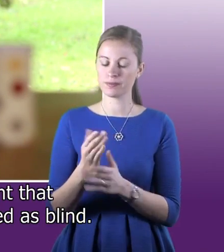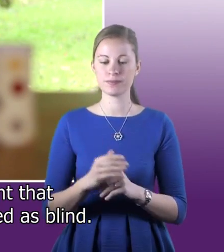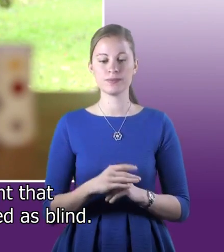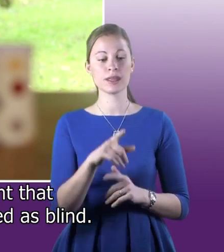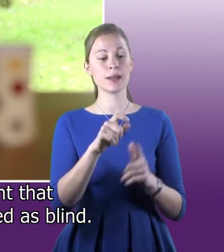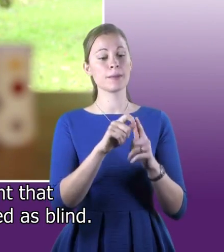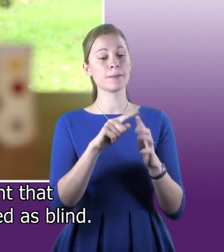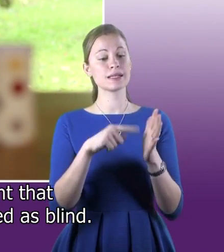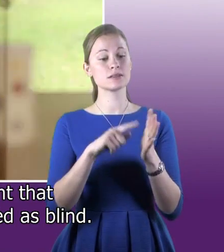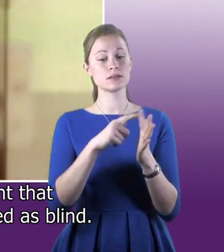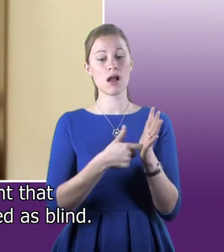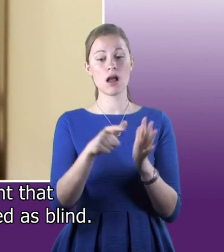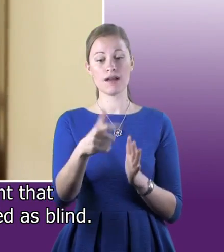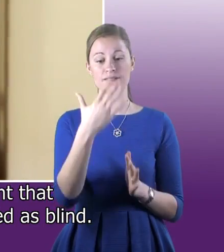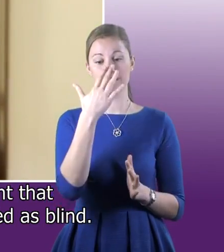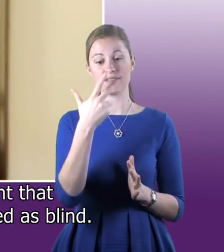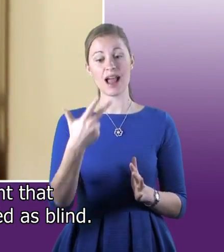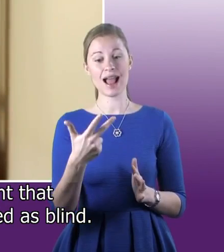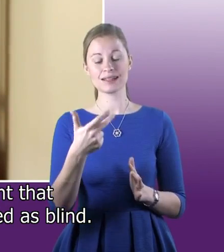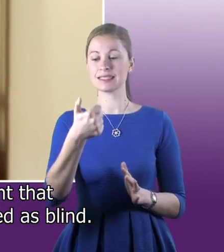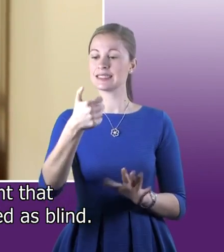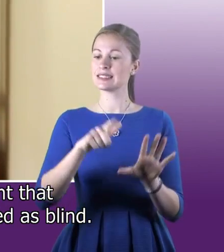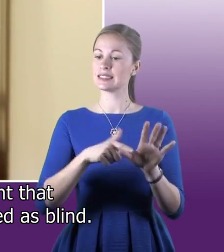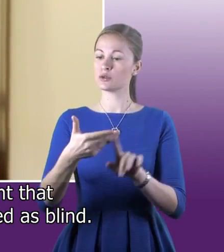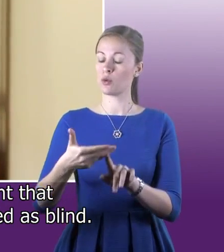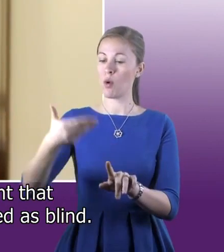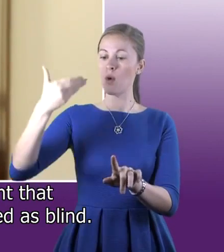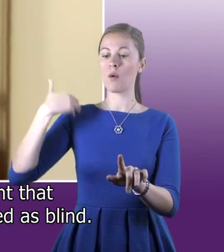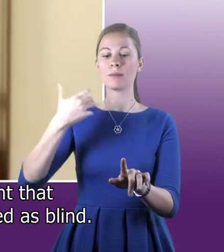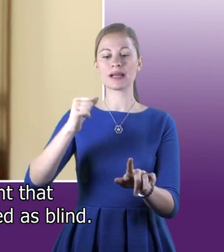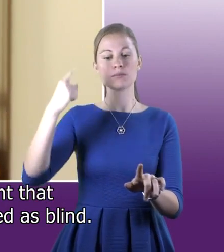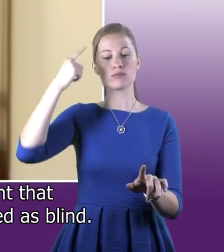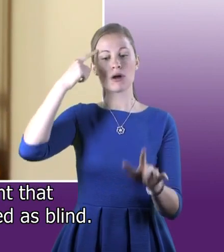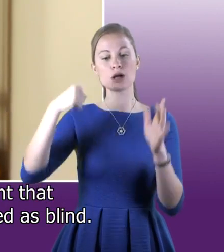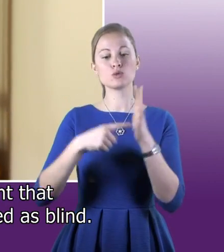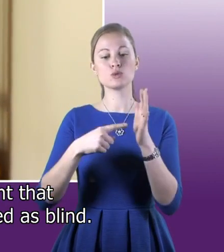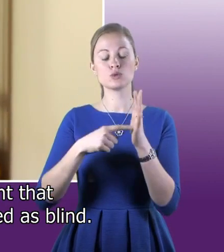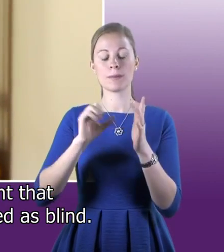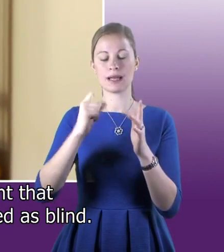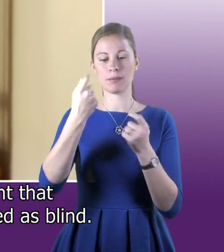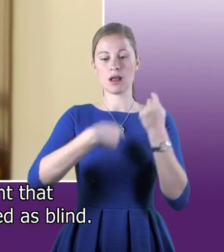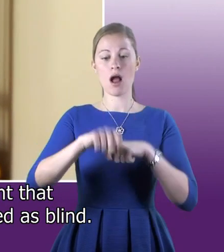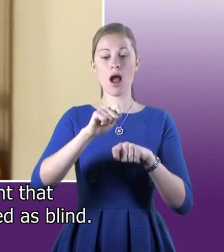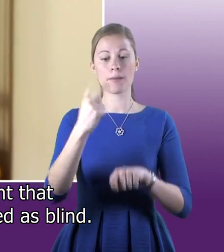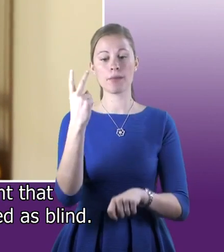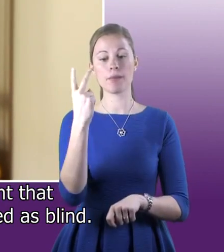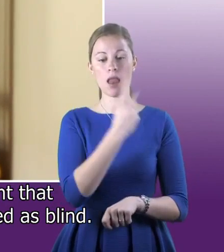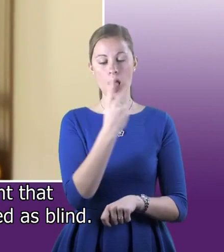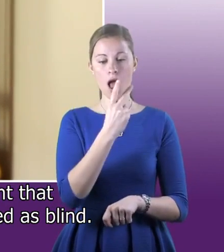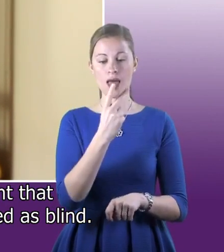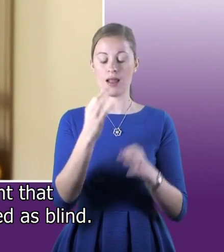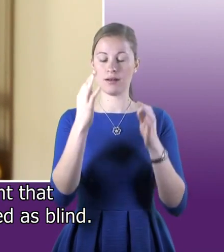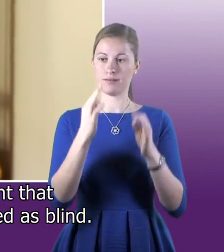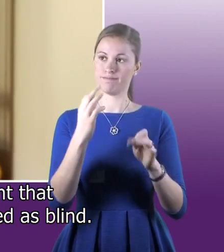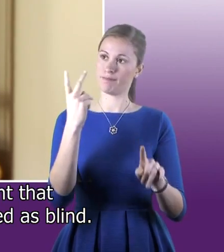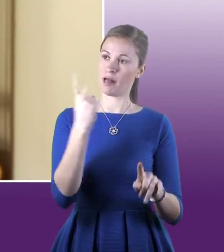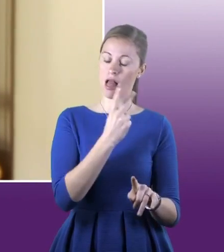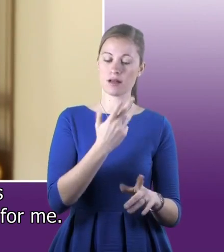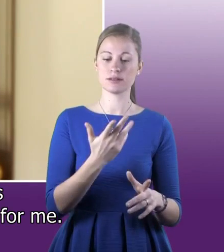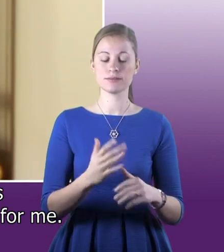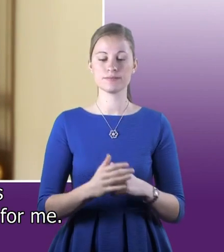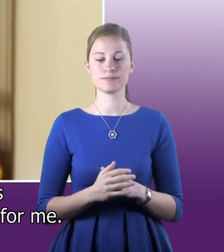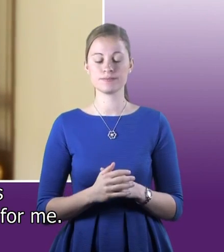Peter is 58. 6 years ago, a brain tumour meant that he lost his sight and became officially registered as blind.